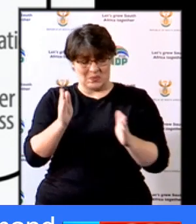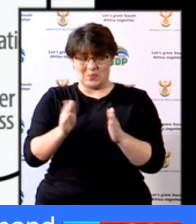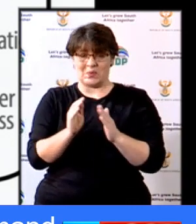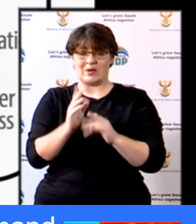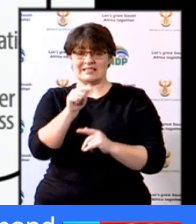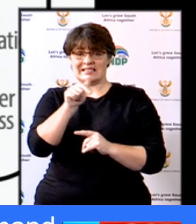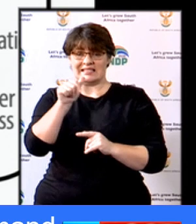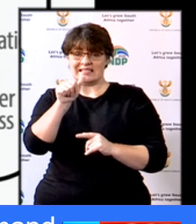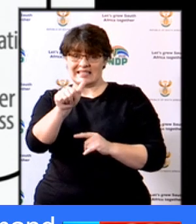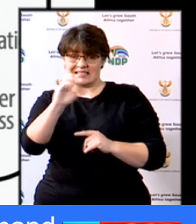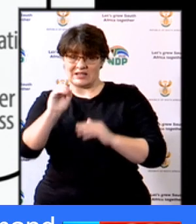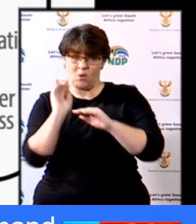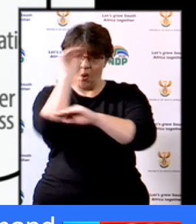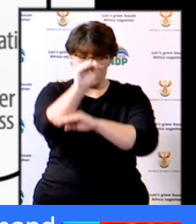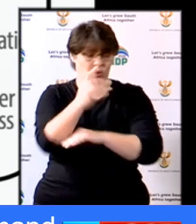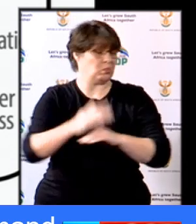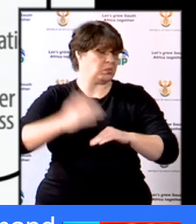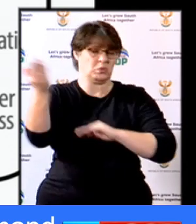This provision also